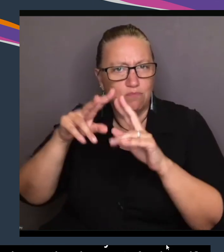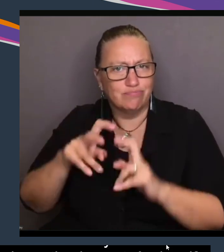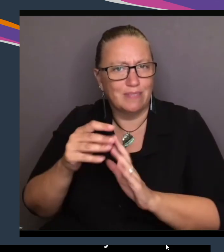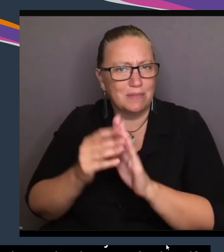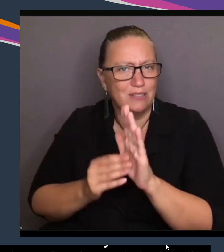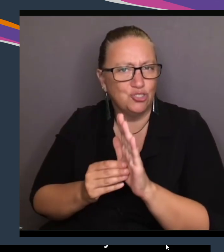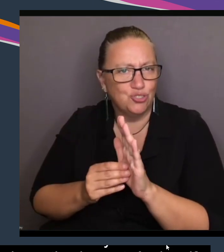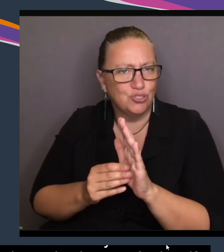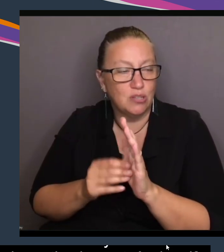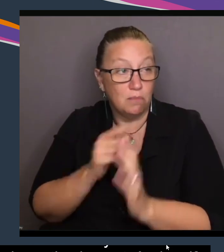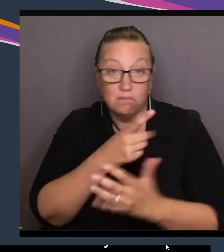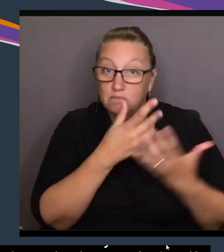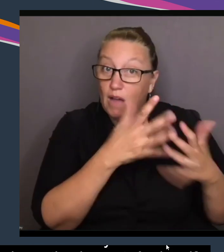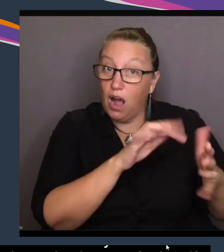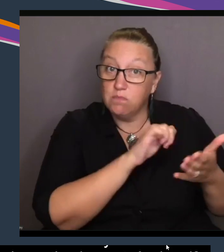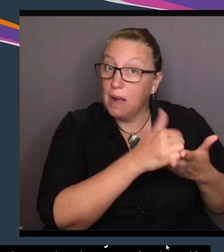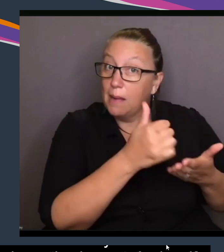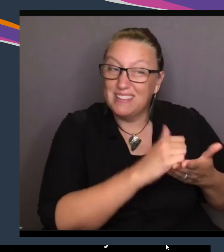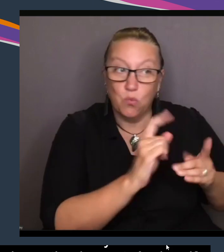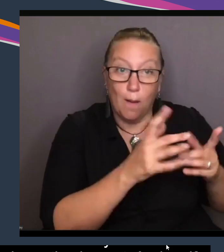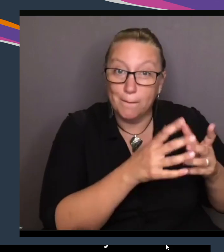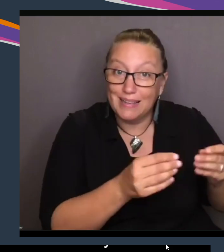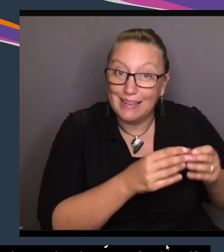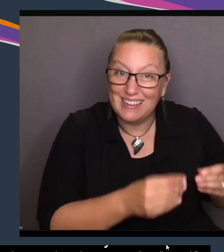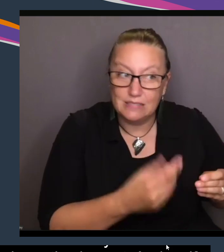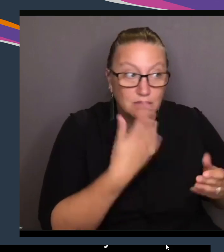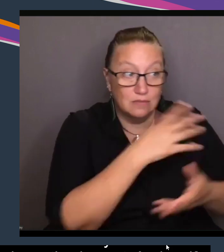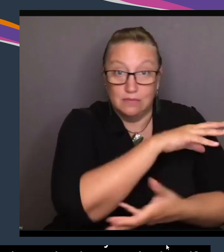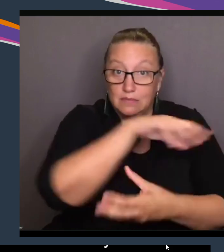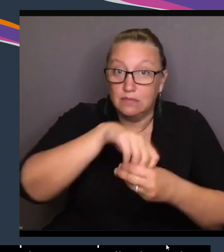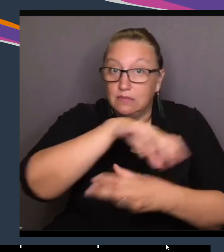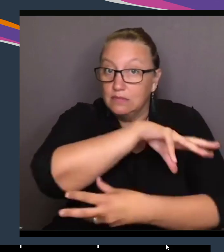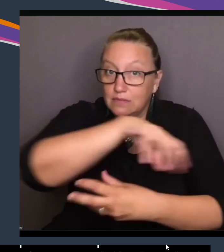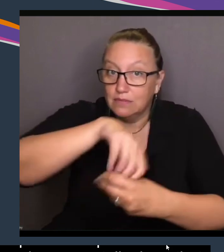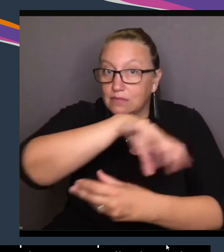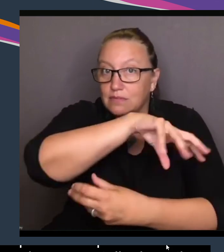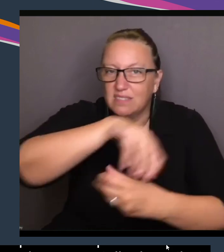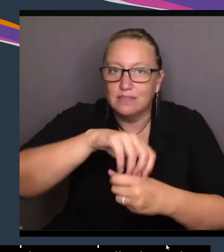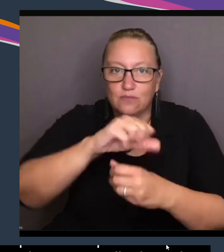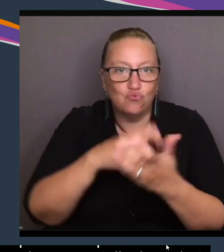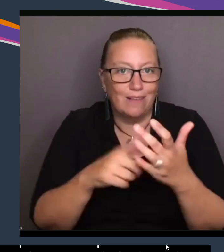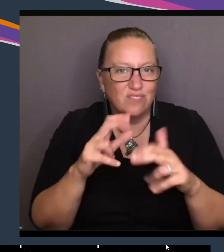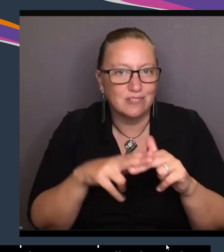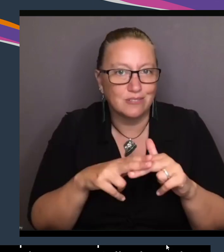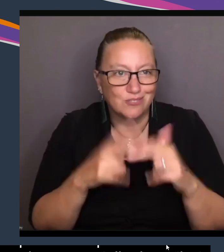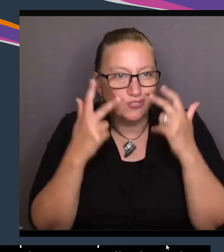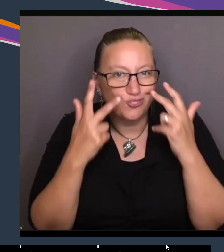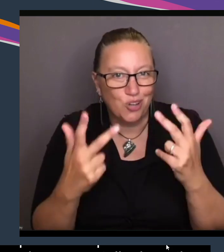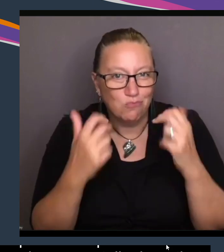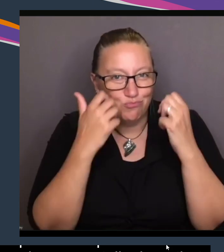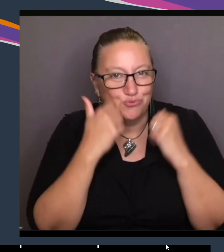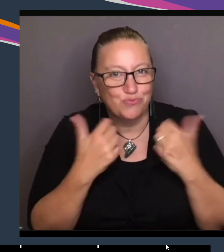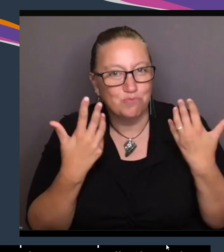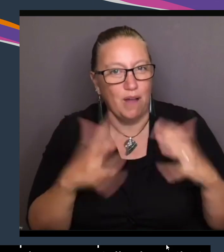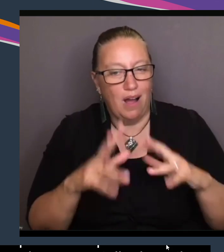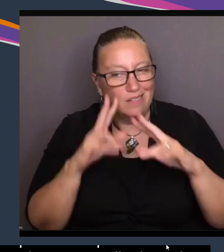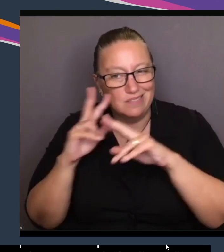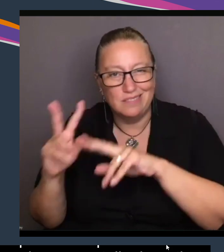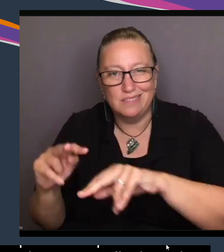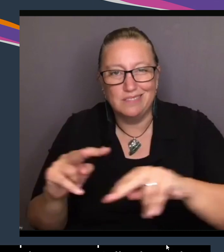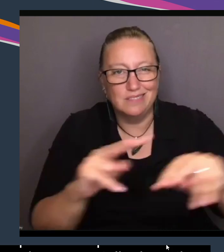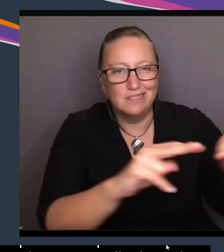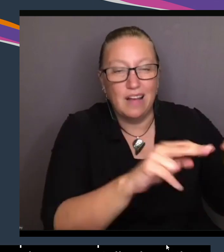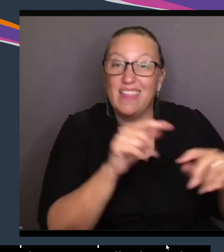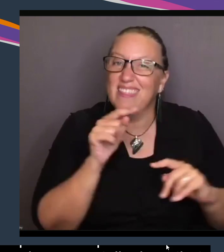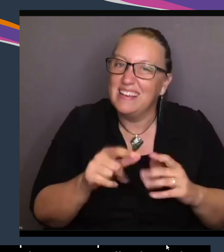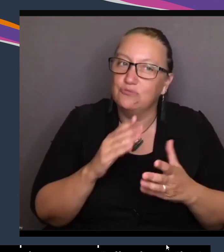about what's missing. Use those references in your answer so you've made a real, okay, well, this is a